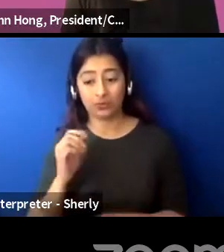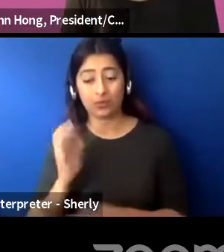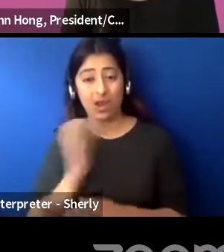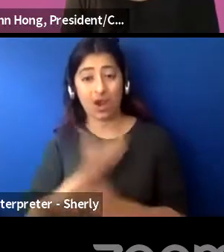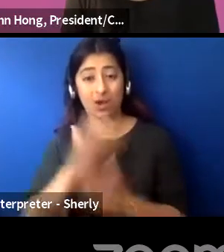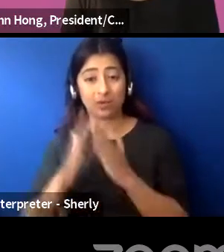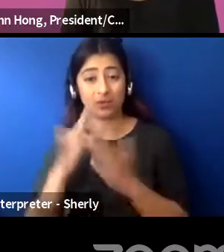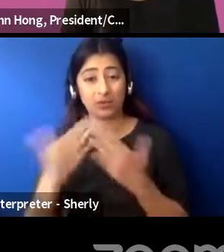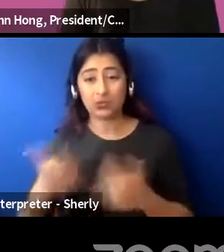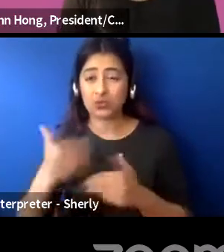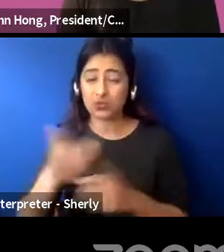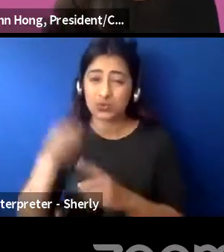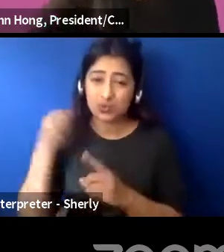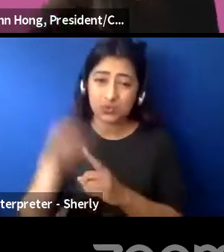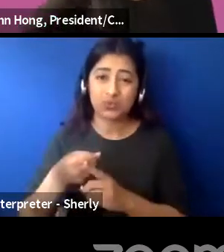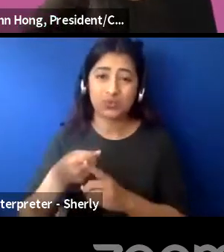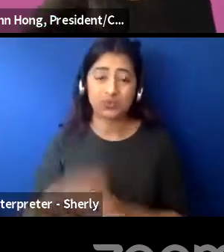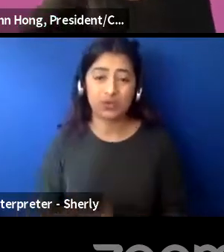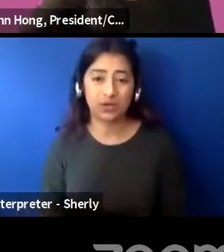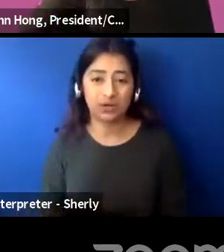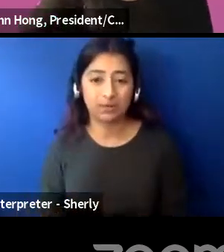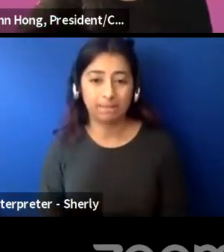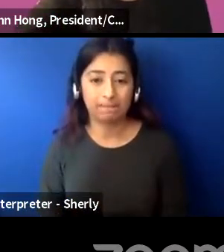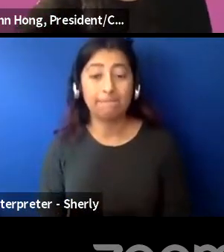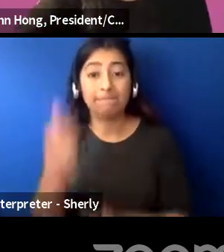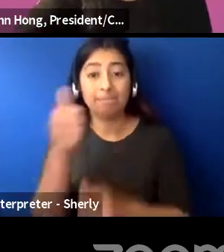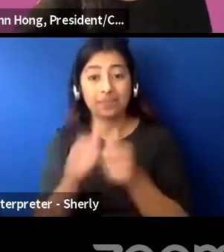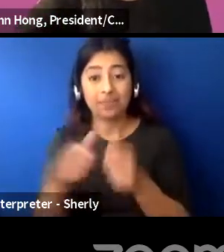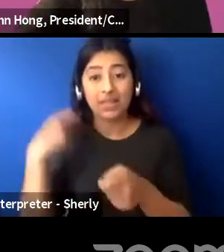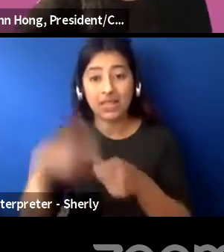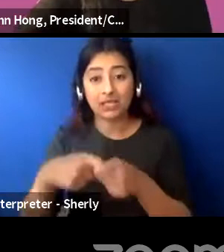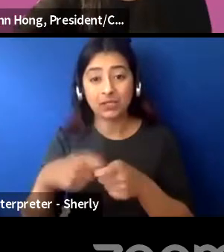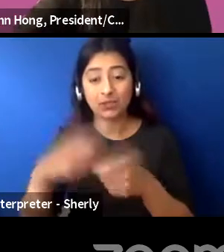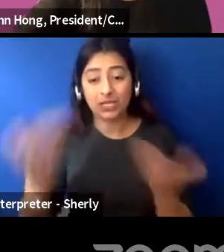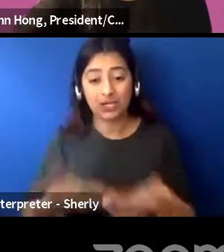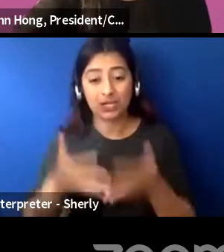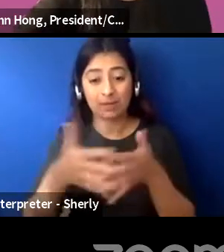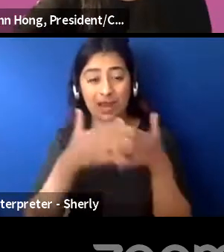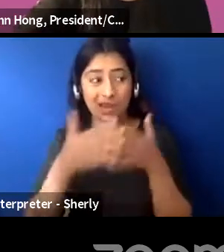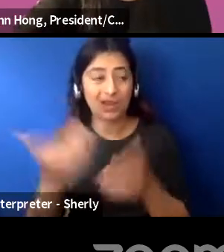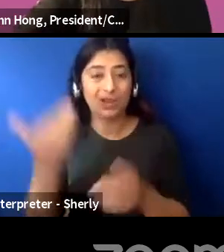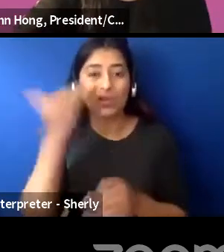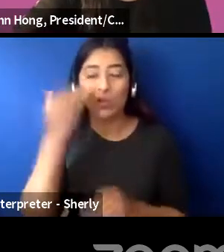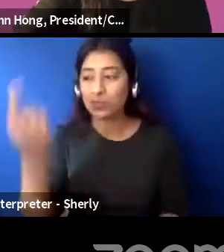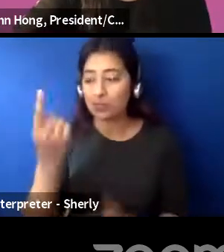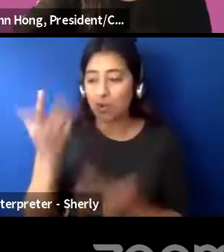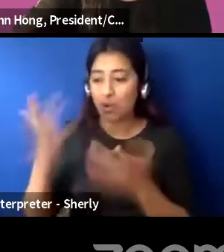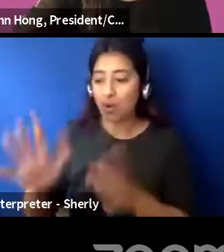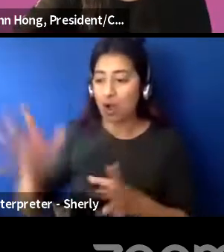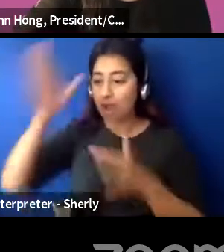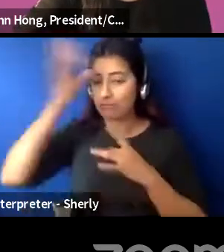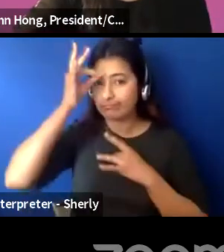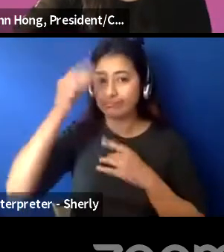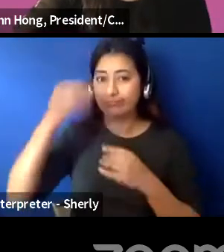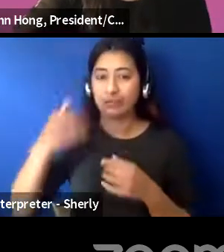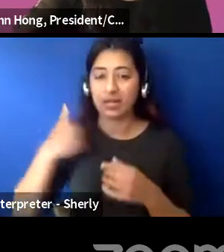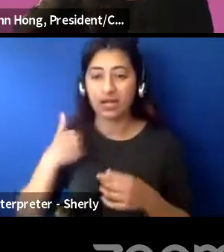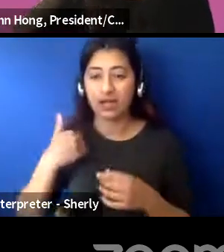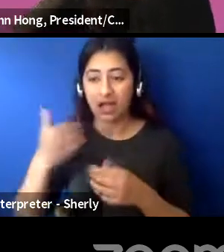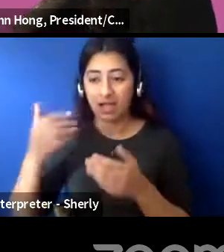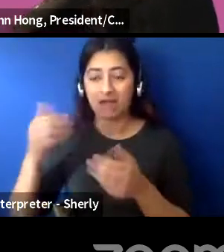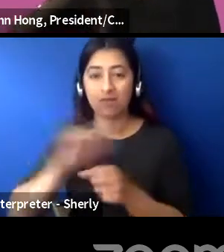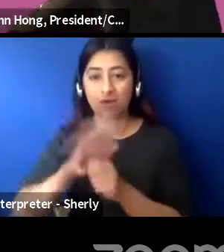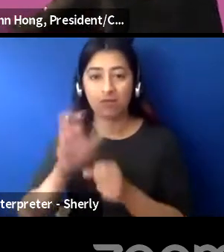hit. And at this point, every single Latino in America knows someone who has had COVID-19 or who has died